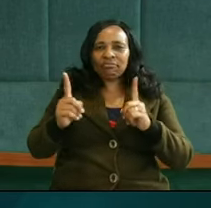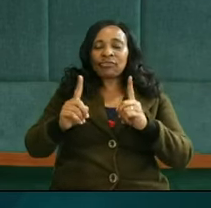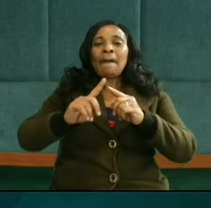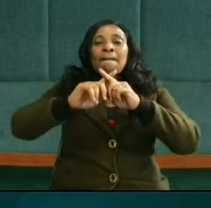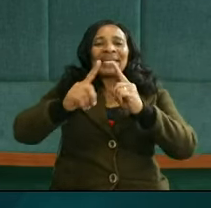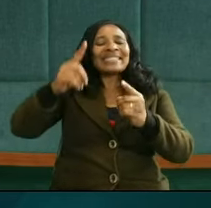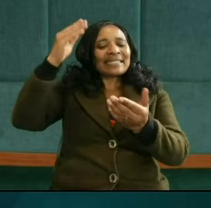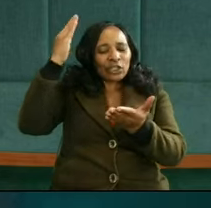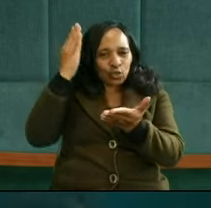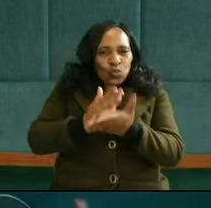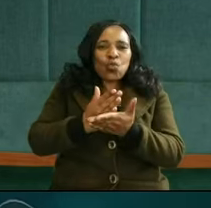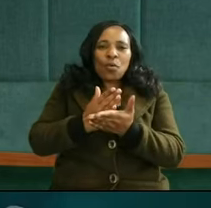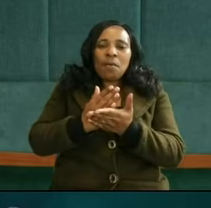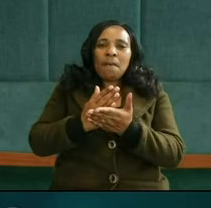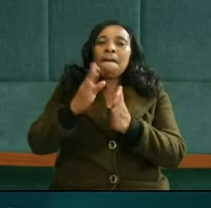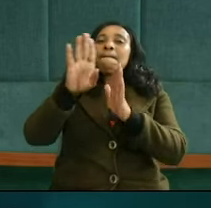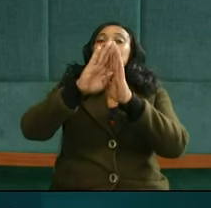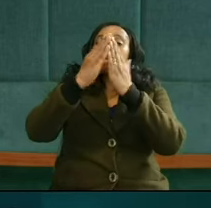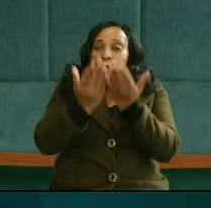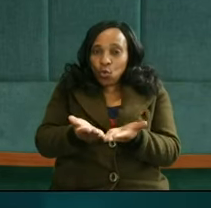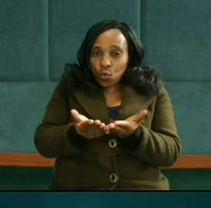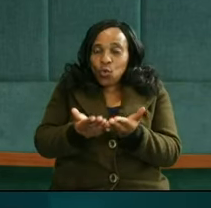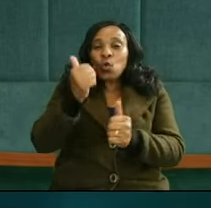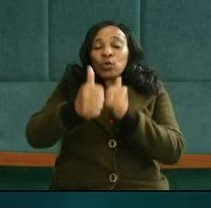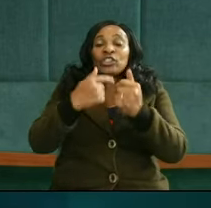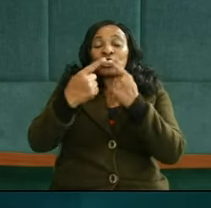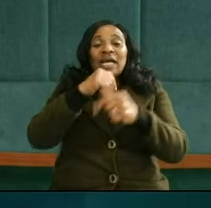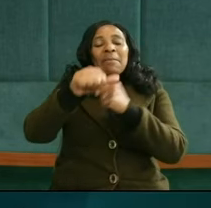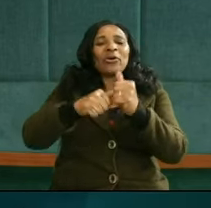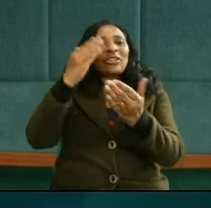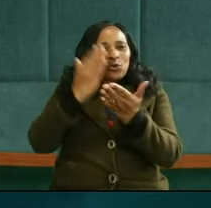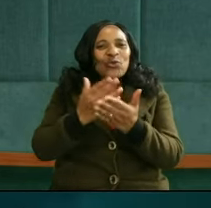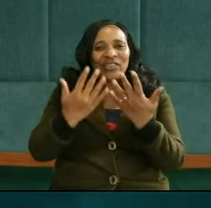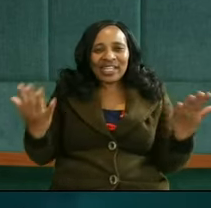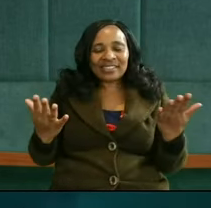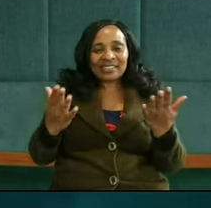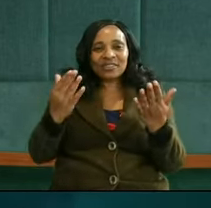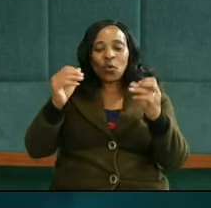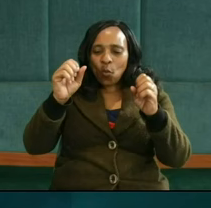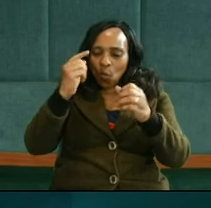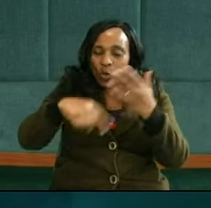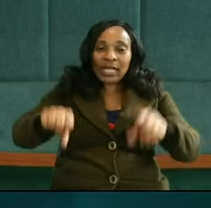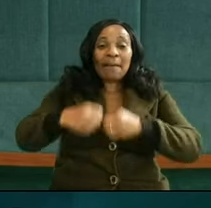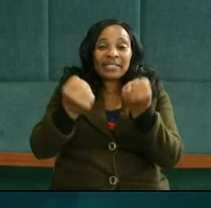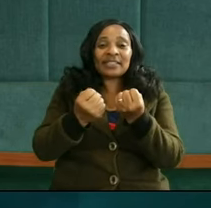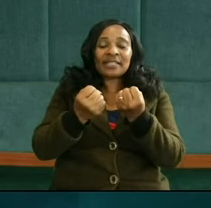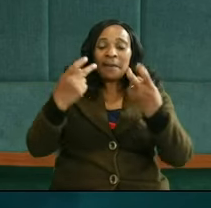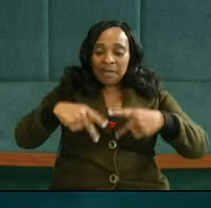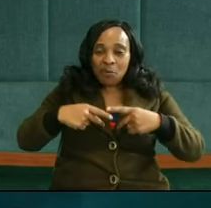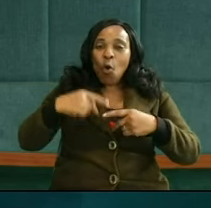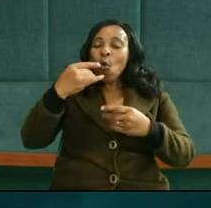is a real book talking about real things that really happened and real people involved and